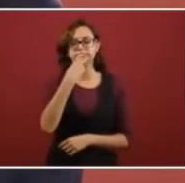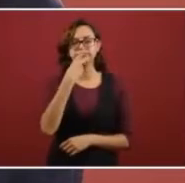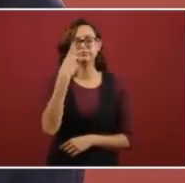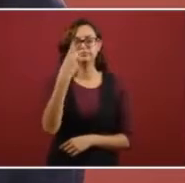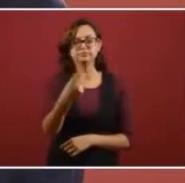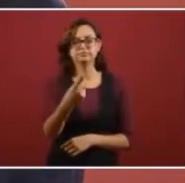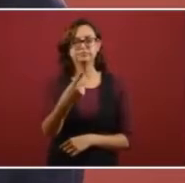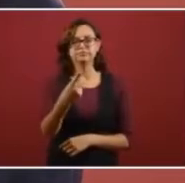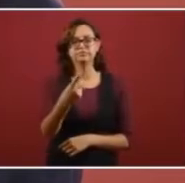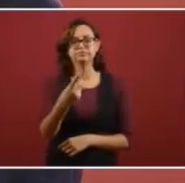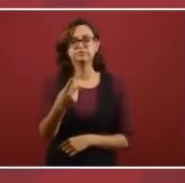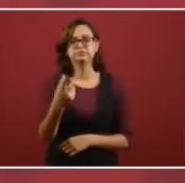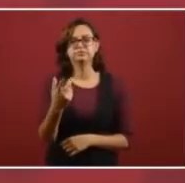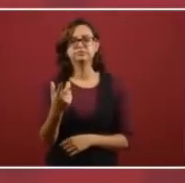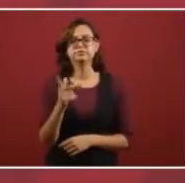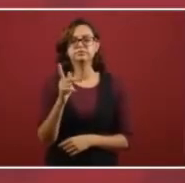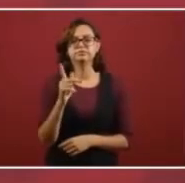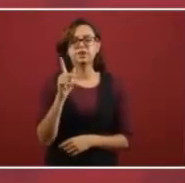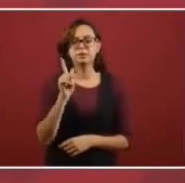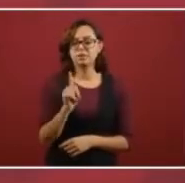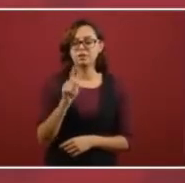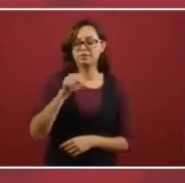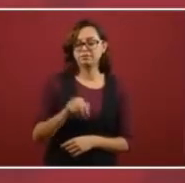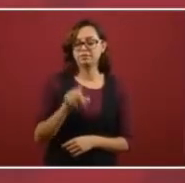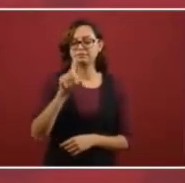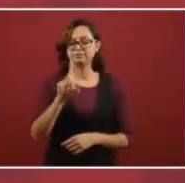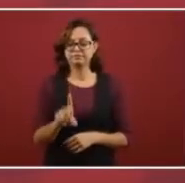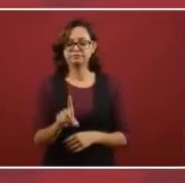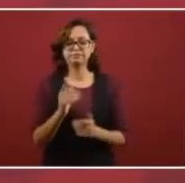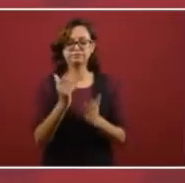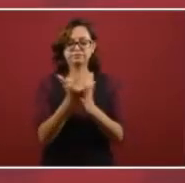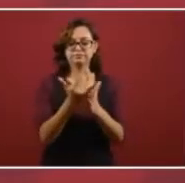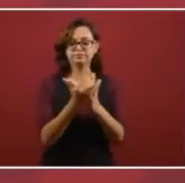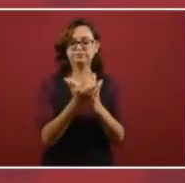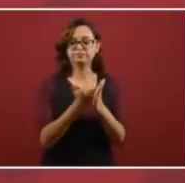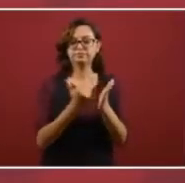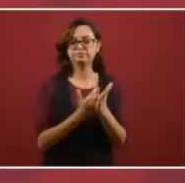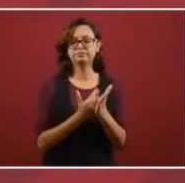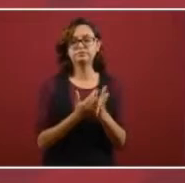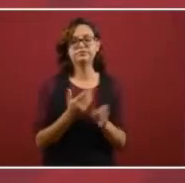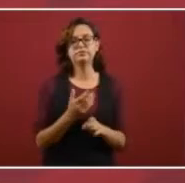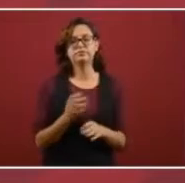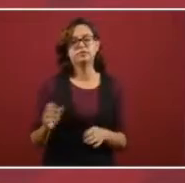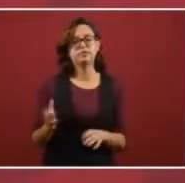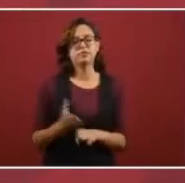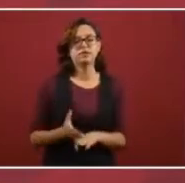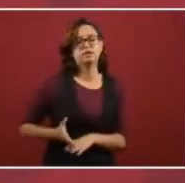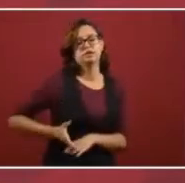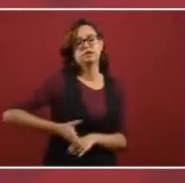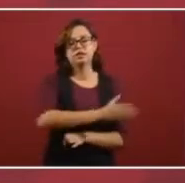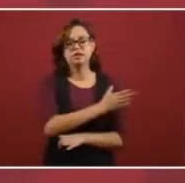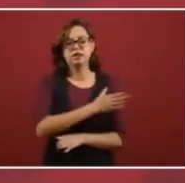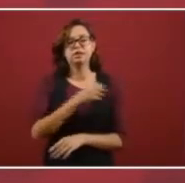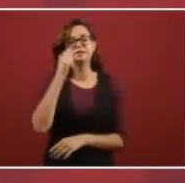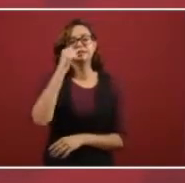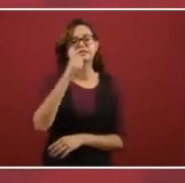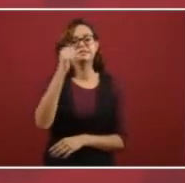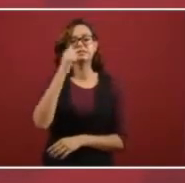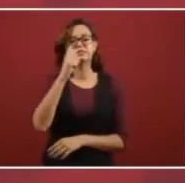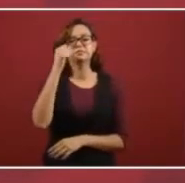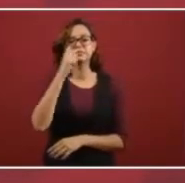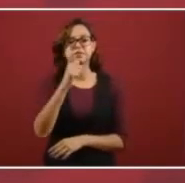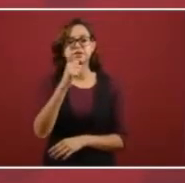before, siempre los planes that always the plans de desarrollo of development se hacían were a done partir